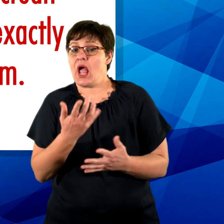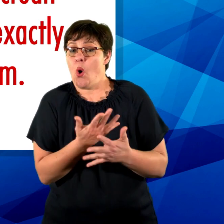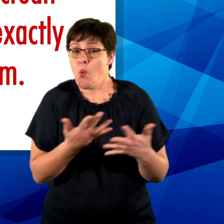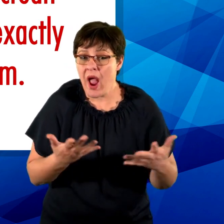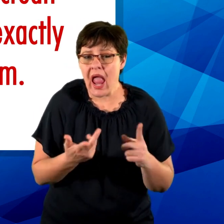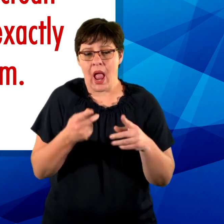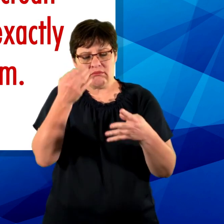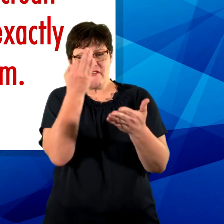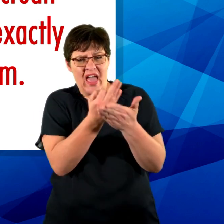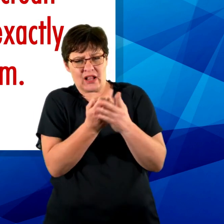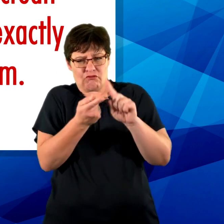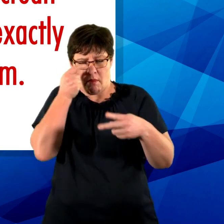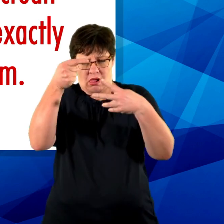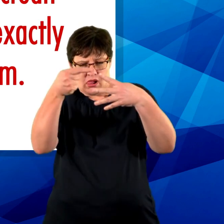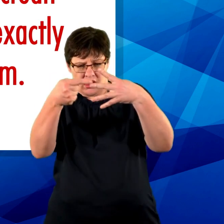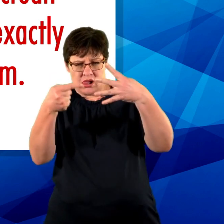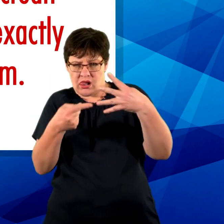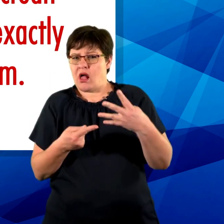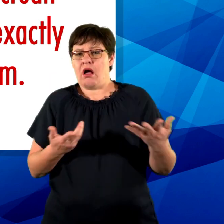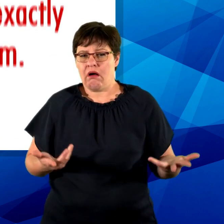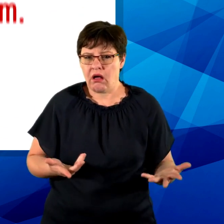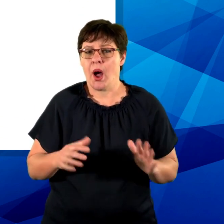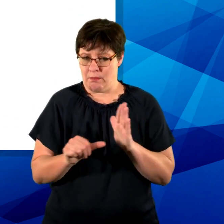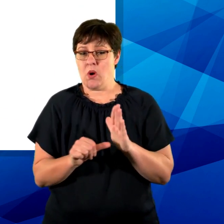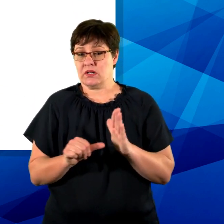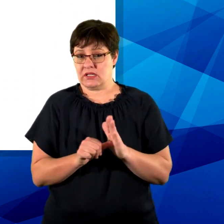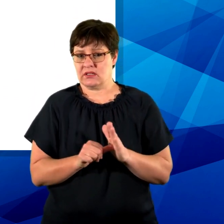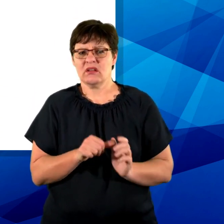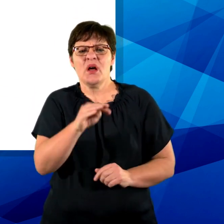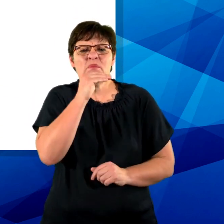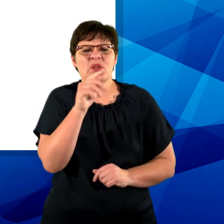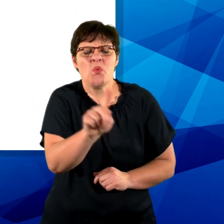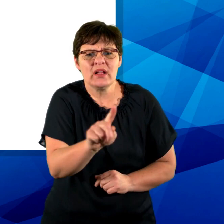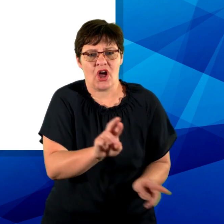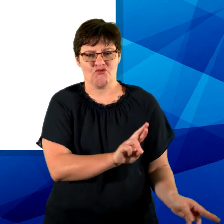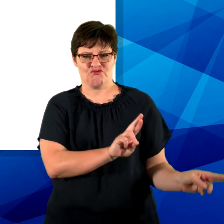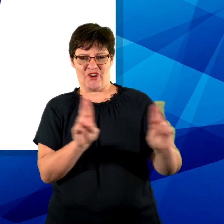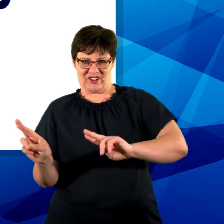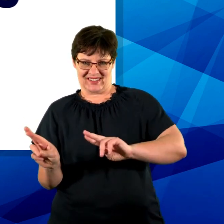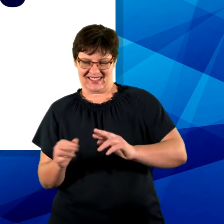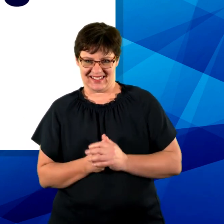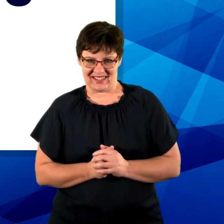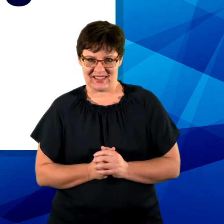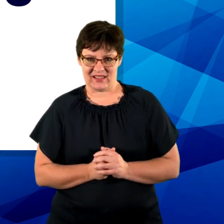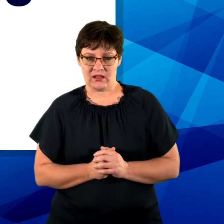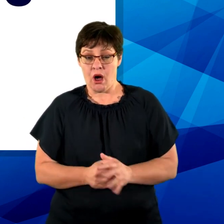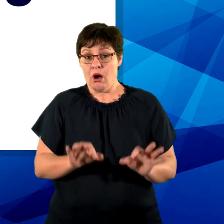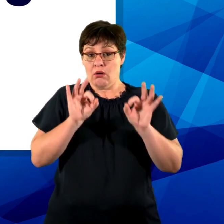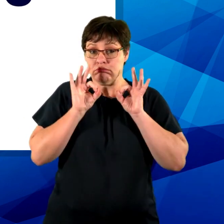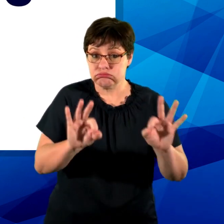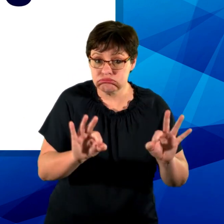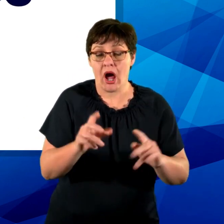every fact originates from. This, in essence, is referencing. Not only does proper and